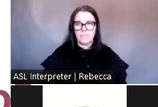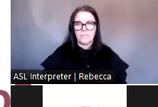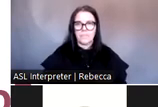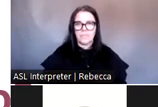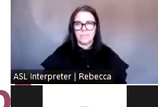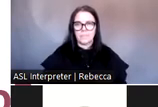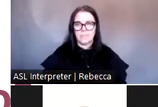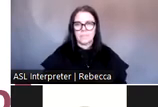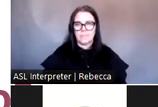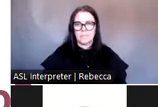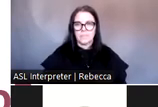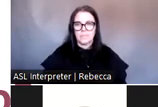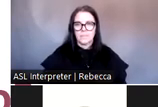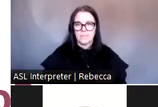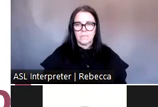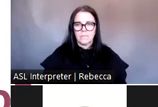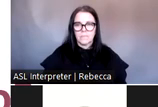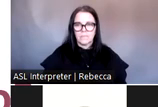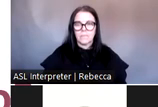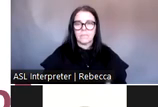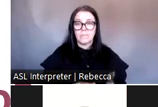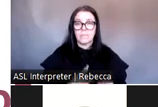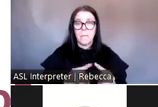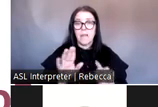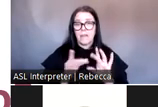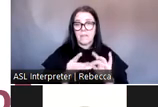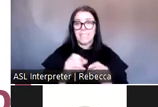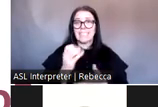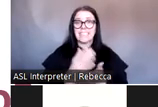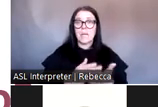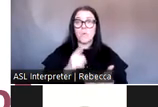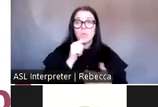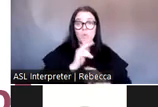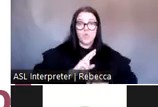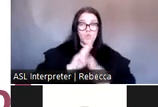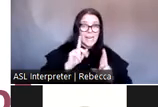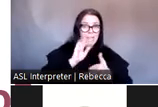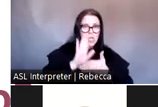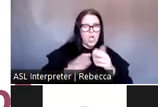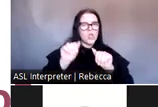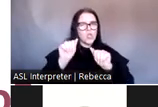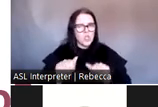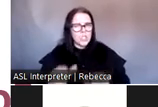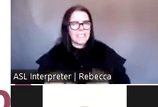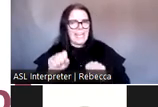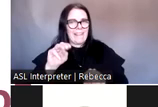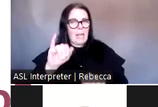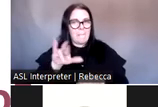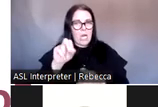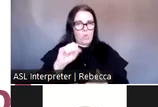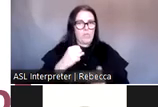But the converse of that is yes, somebody who is college ready probably can handle a micro-credential, but they may not have the industry experience to do